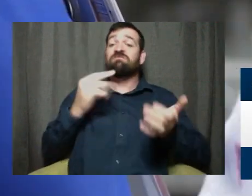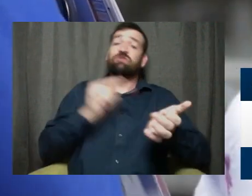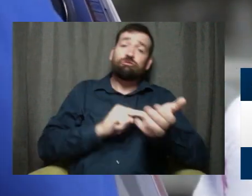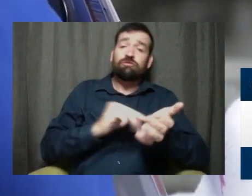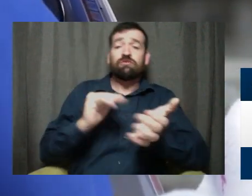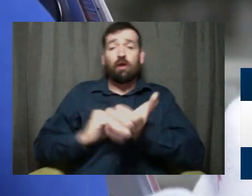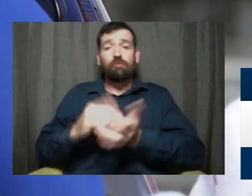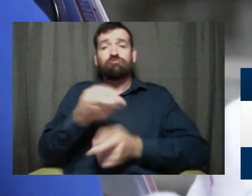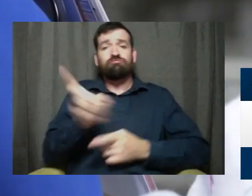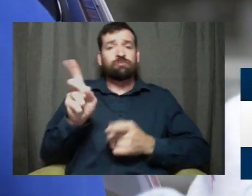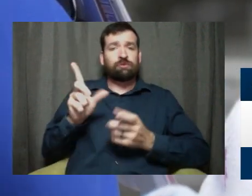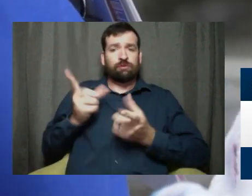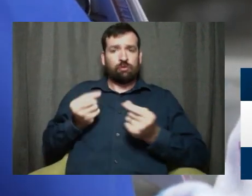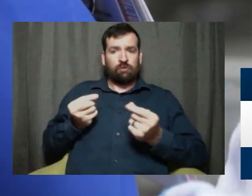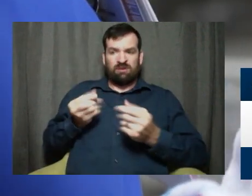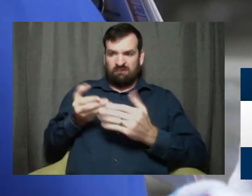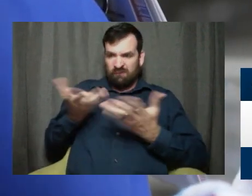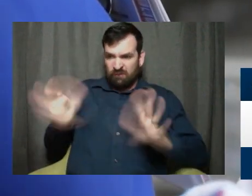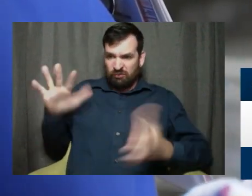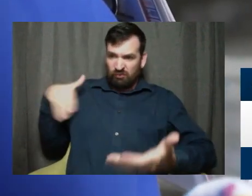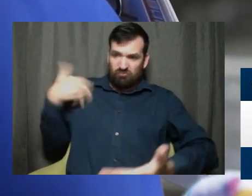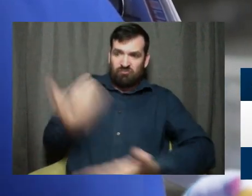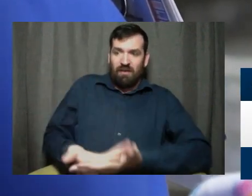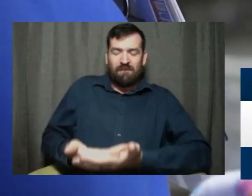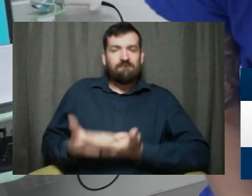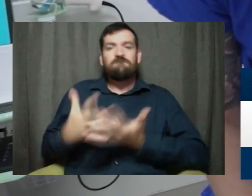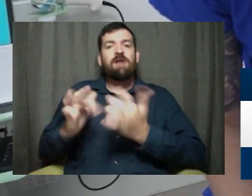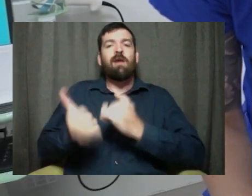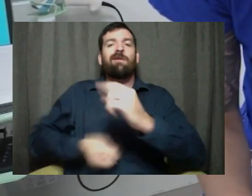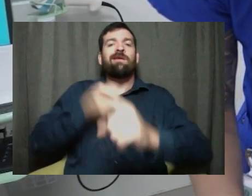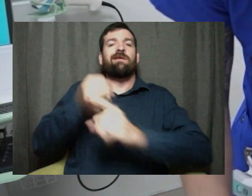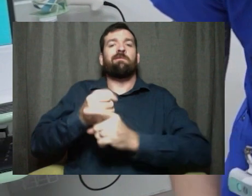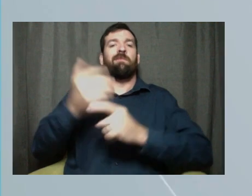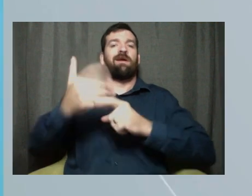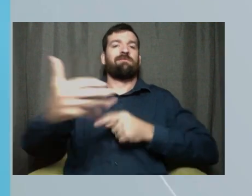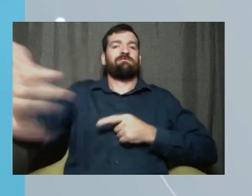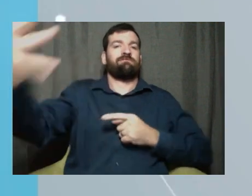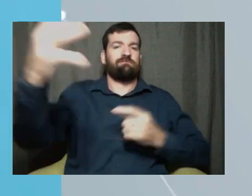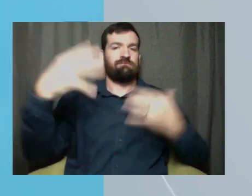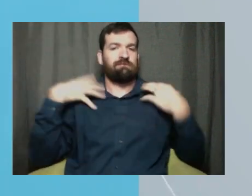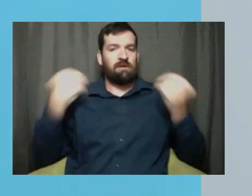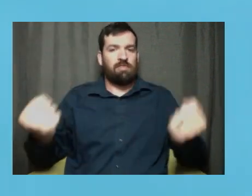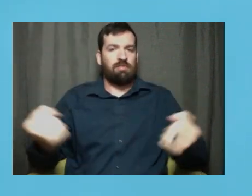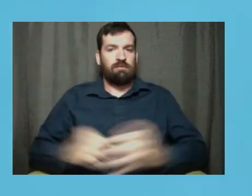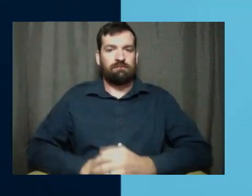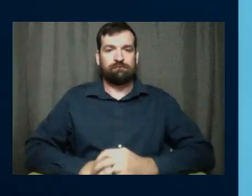right after your baby arrives that could impact their future health.